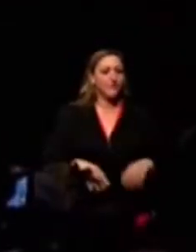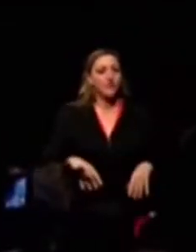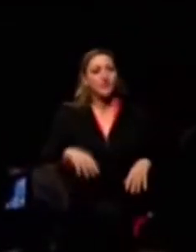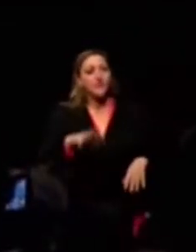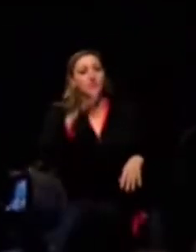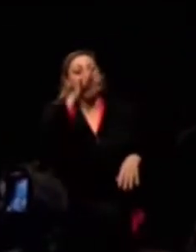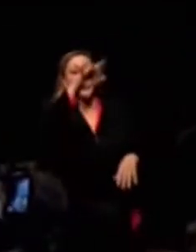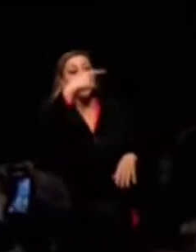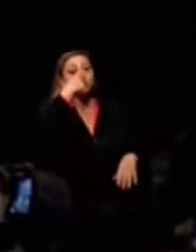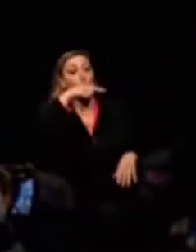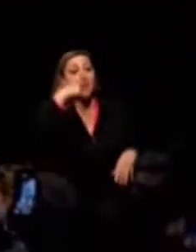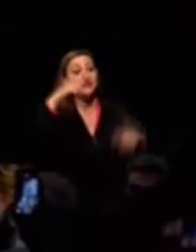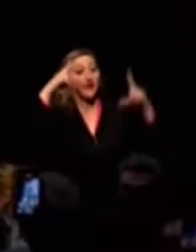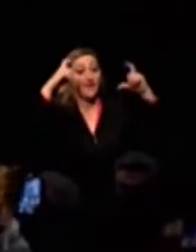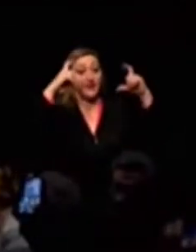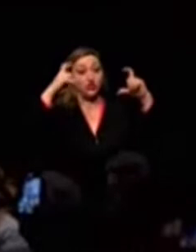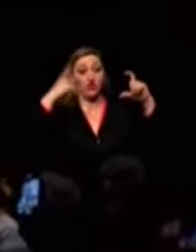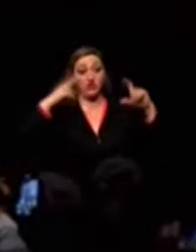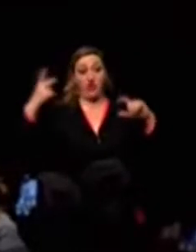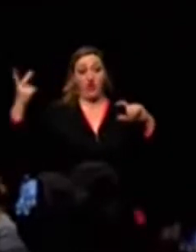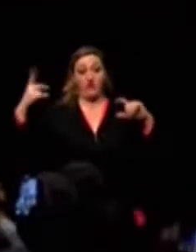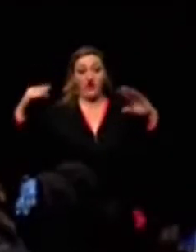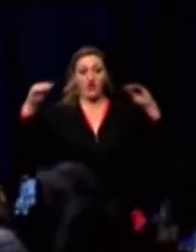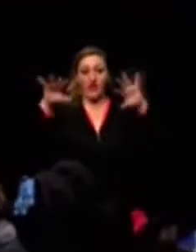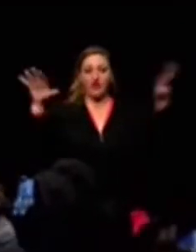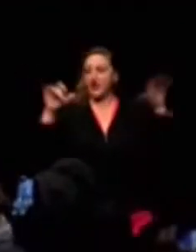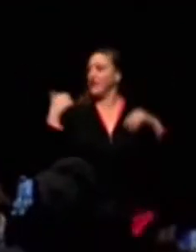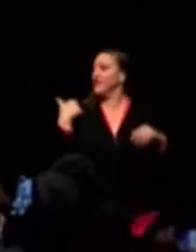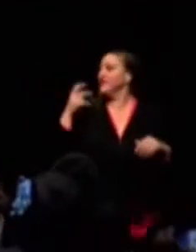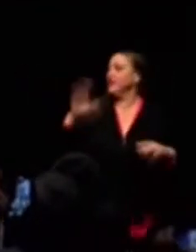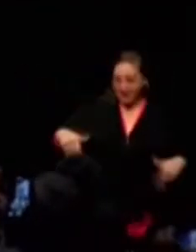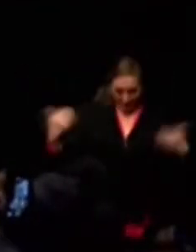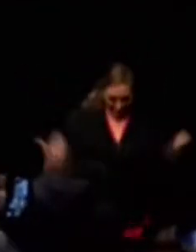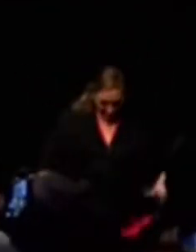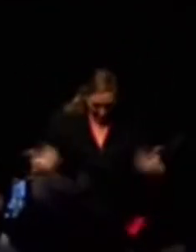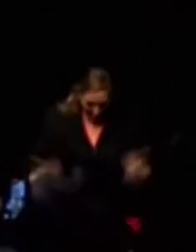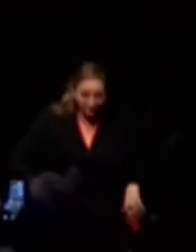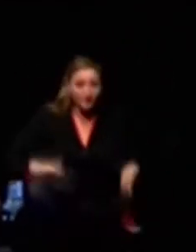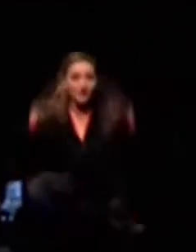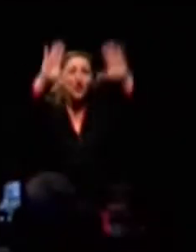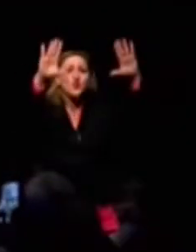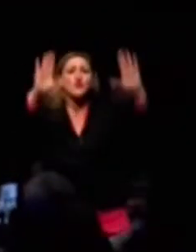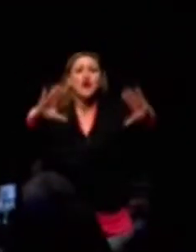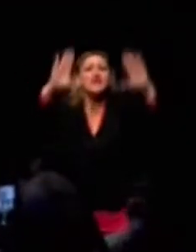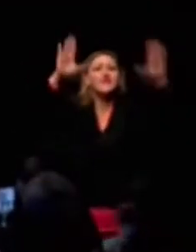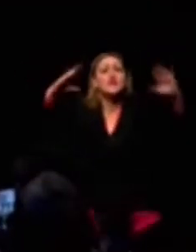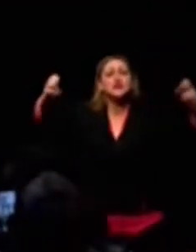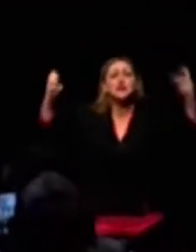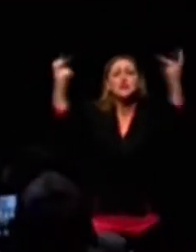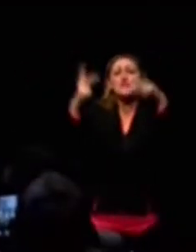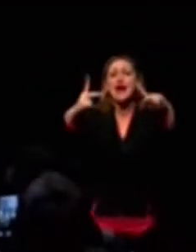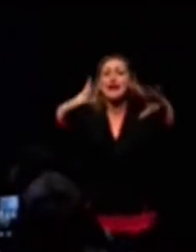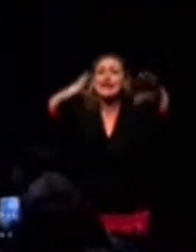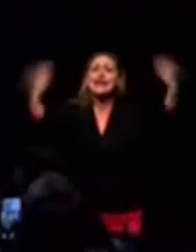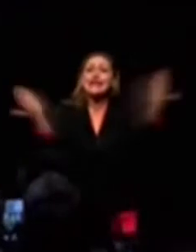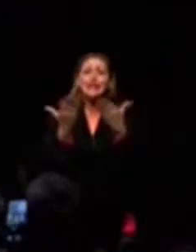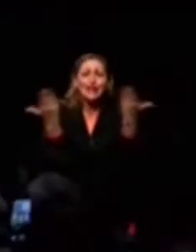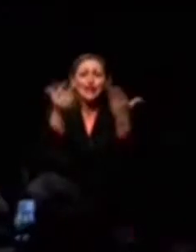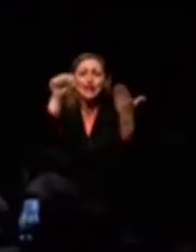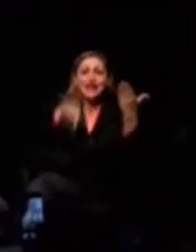Thank you. Thank you. Isn't it wonderful? Isn't it wonderful to be back here